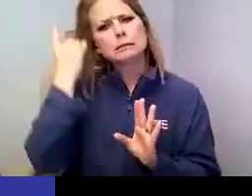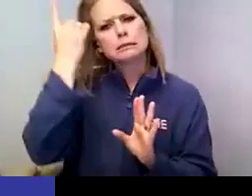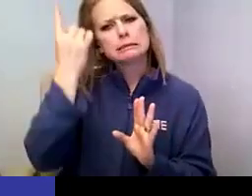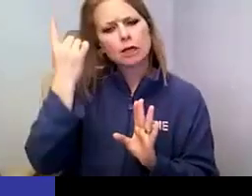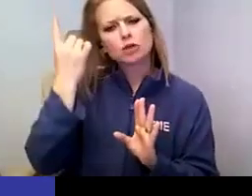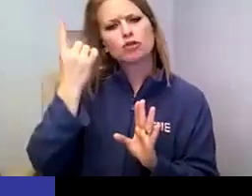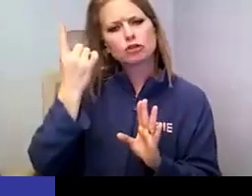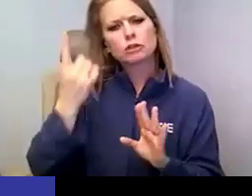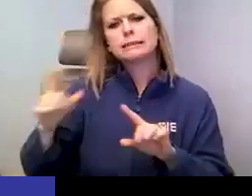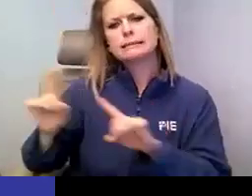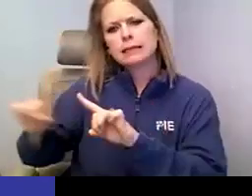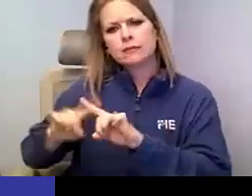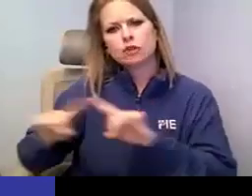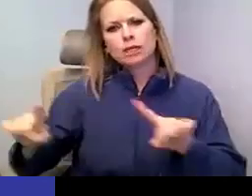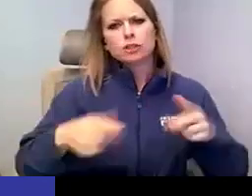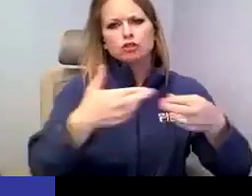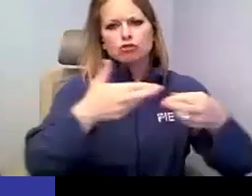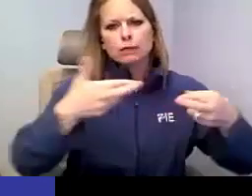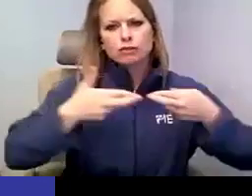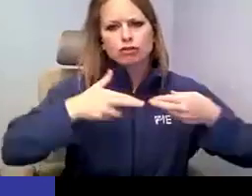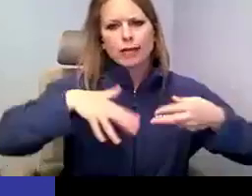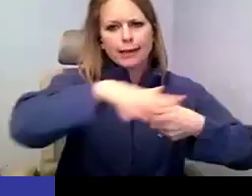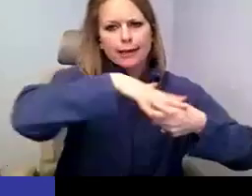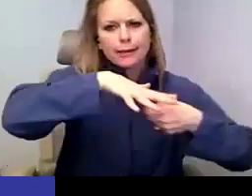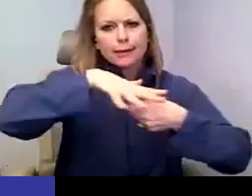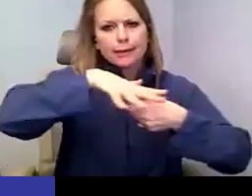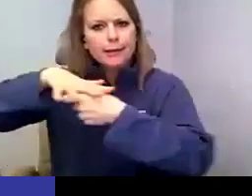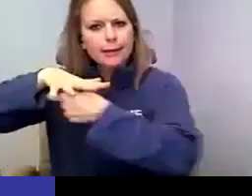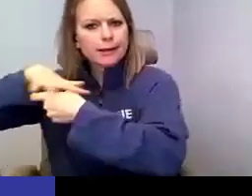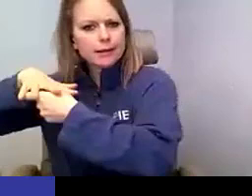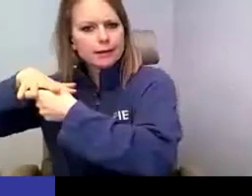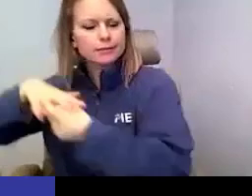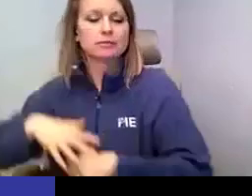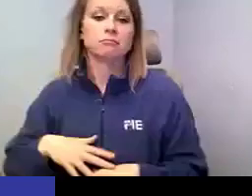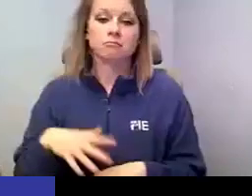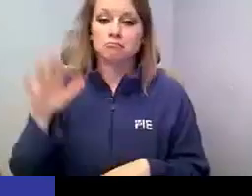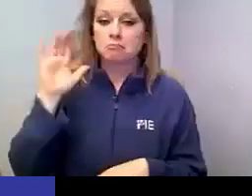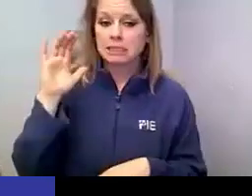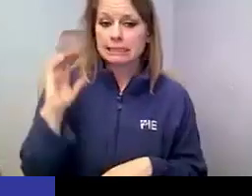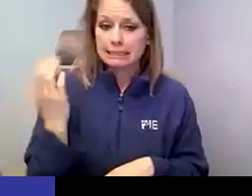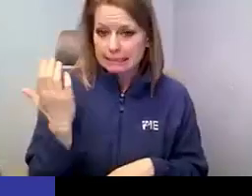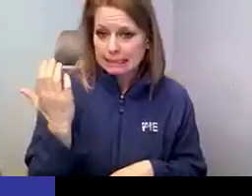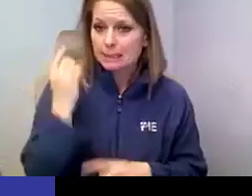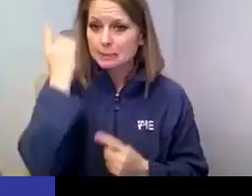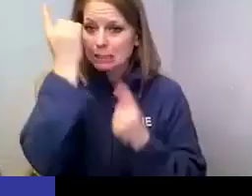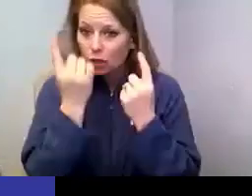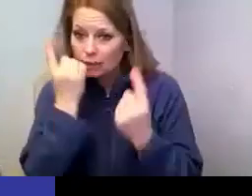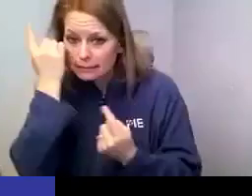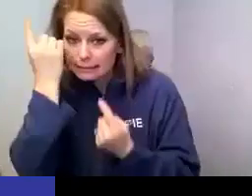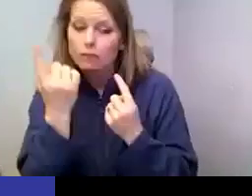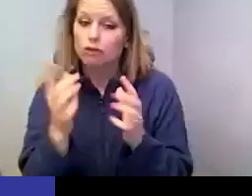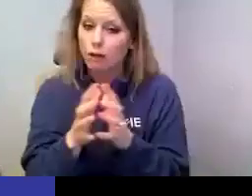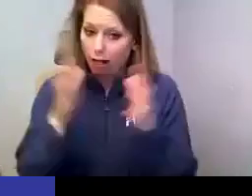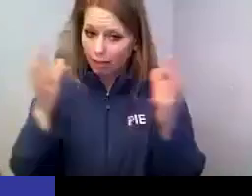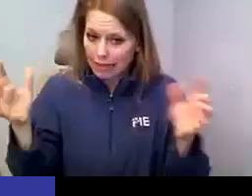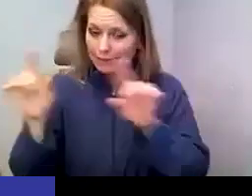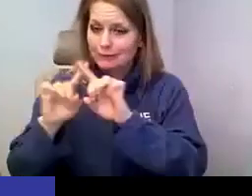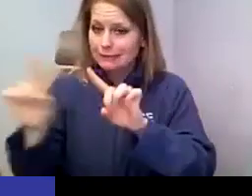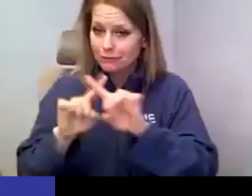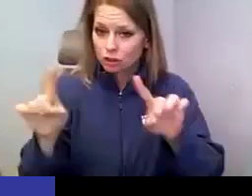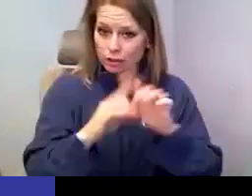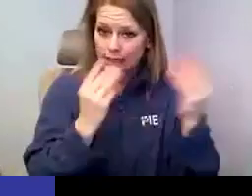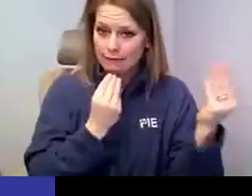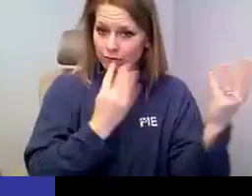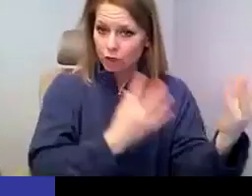regions of the country? It looks like they considered a lot of important demographic information and included it in the sample.